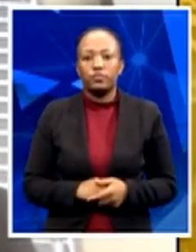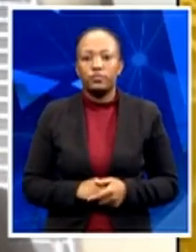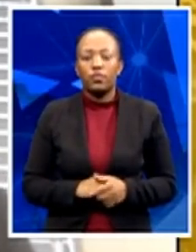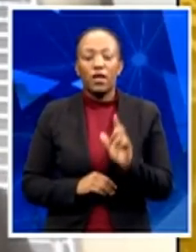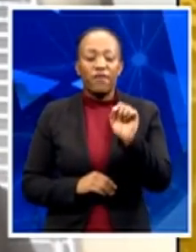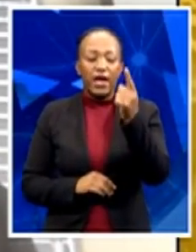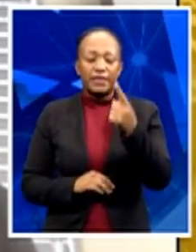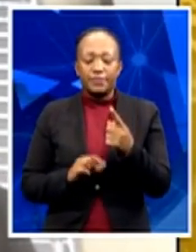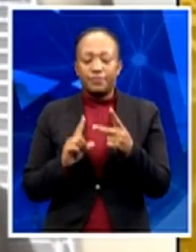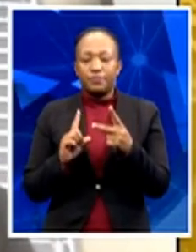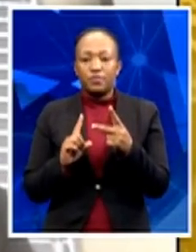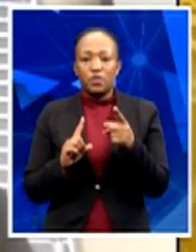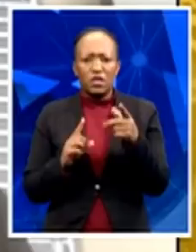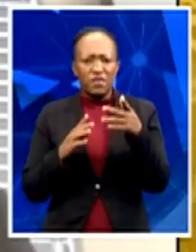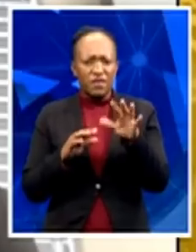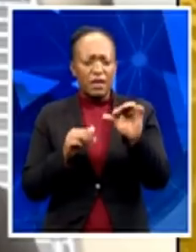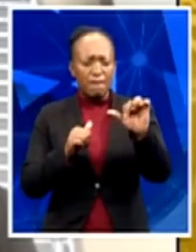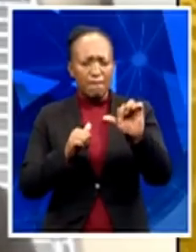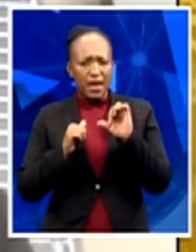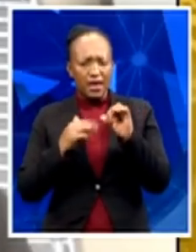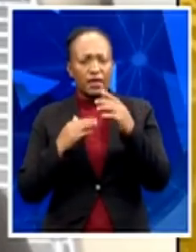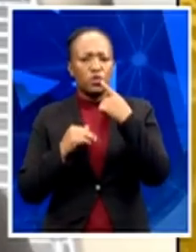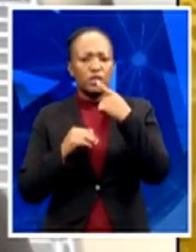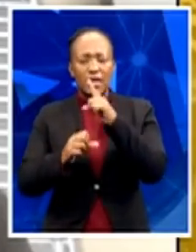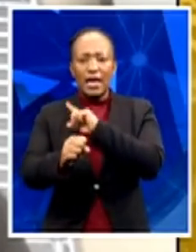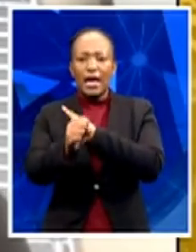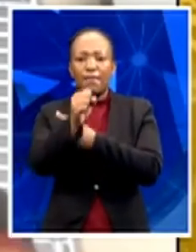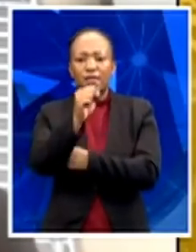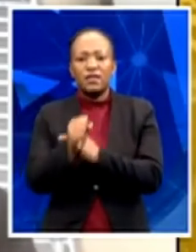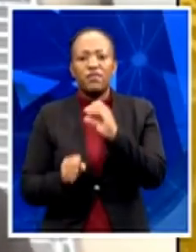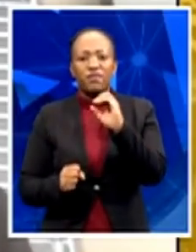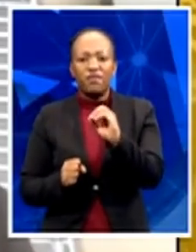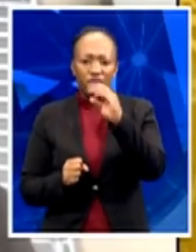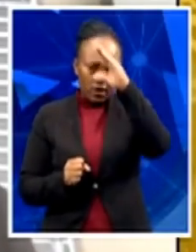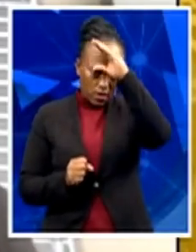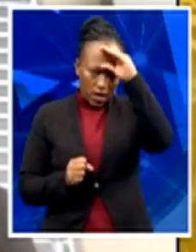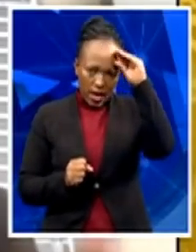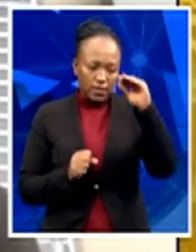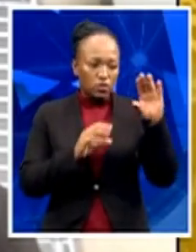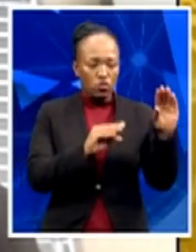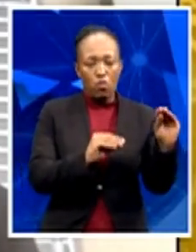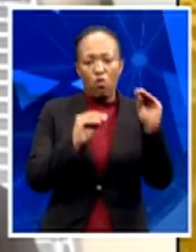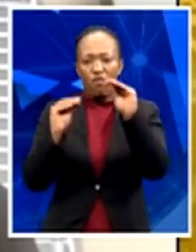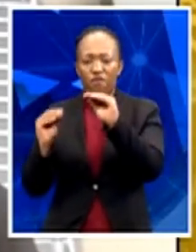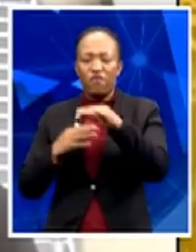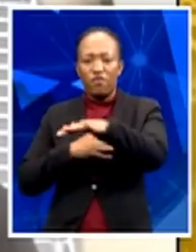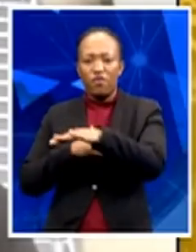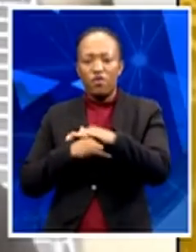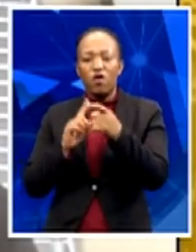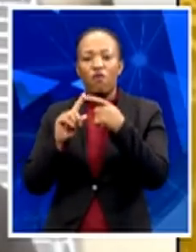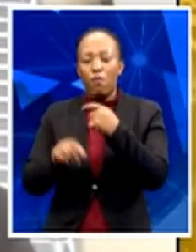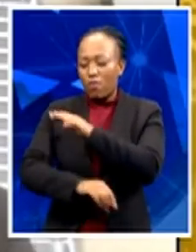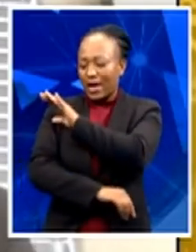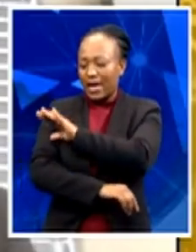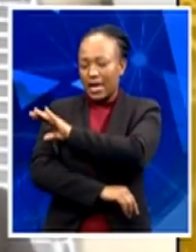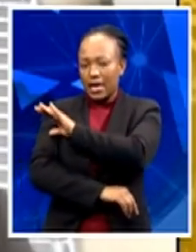to say the capacity. We've removed nurses to some of the nurses in the areas from the clinics into